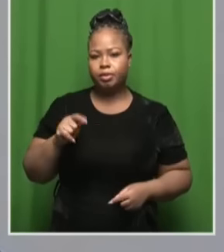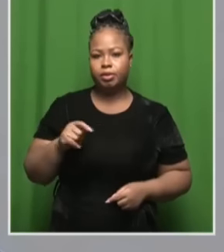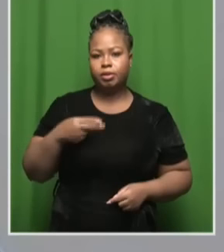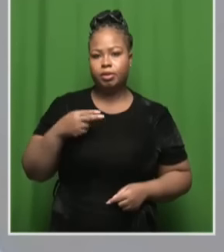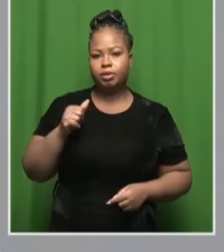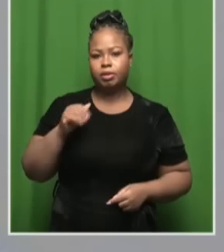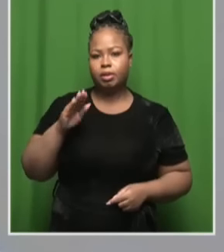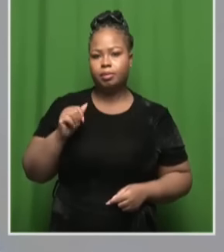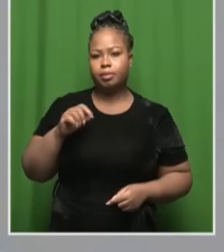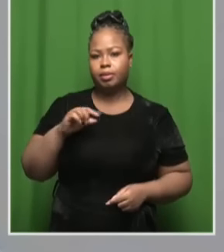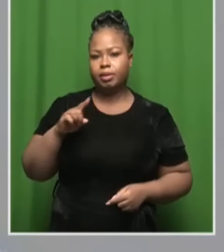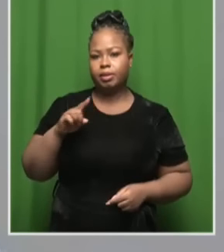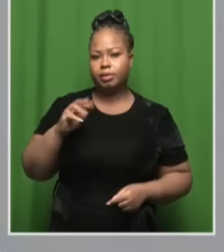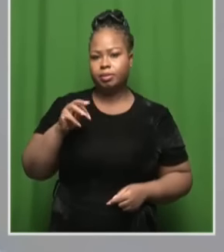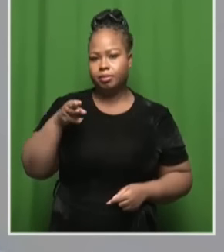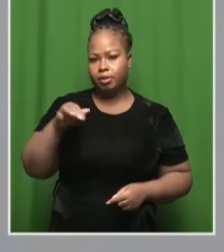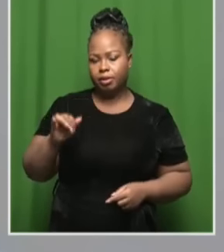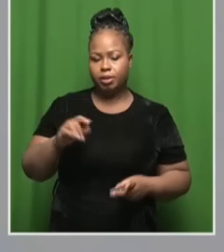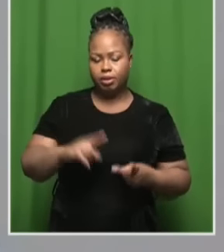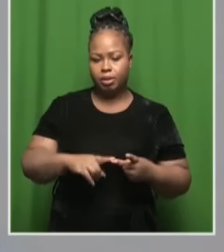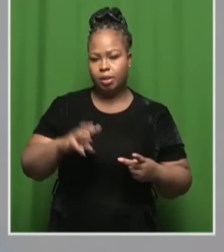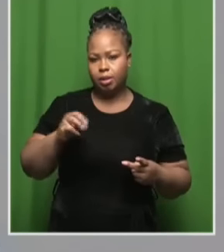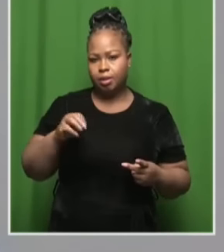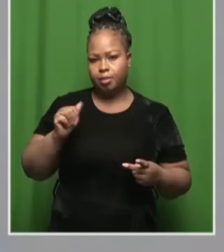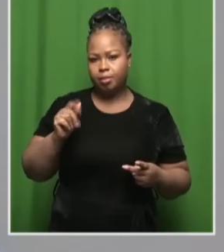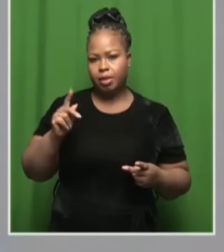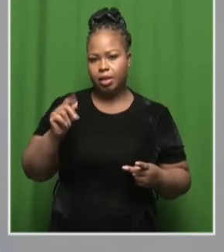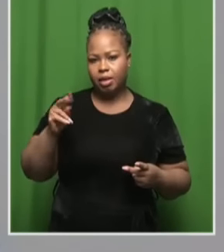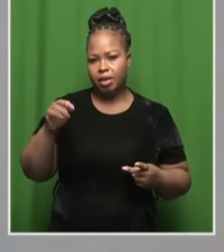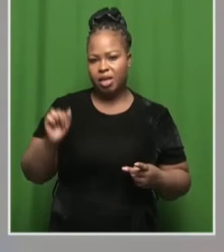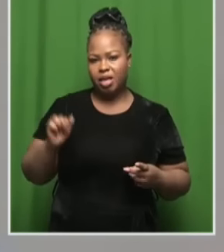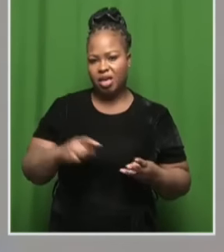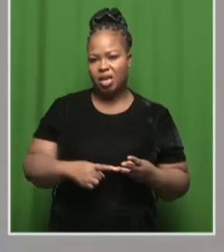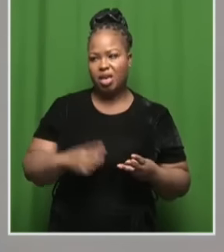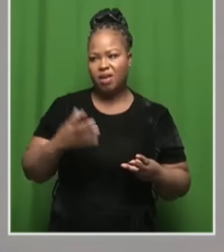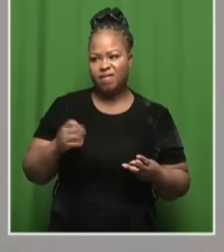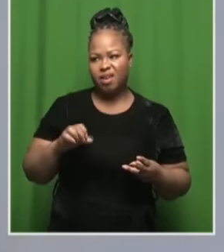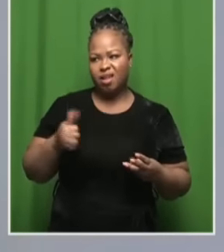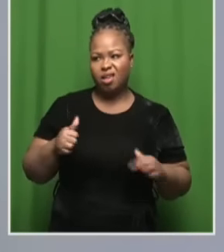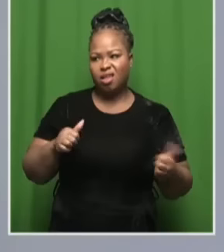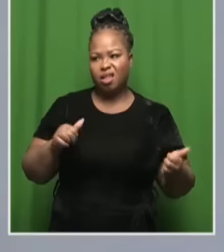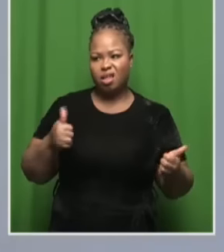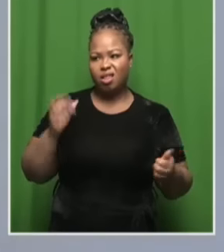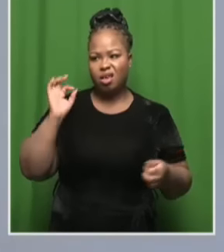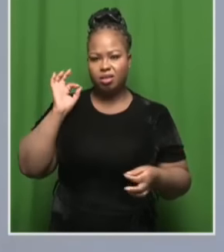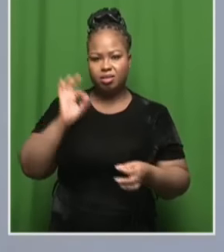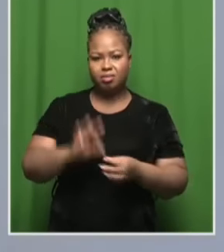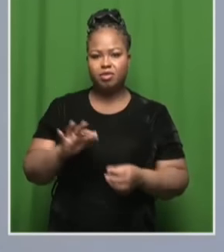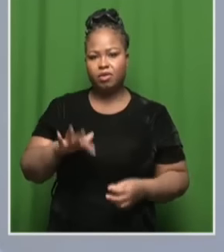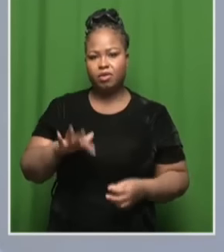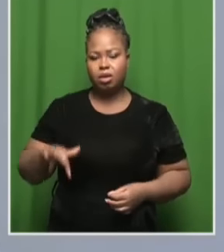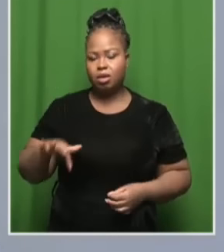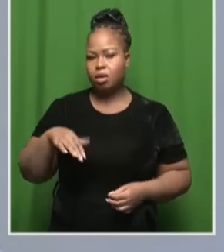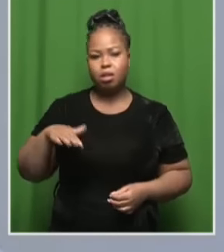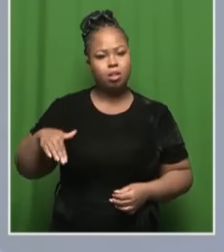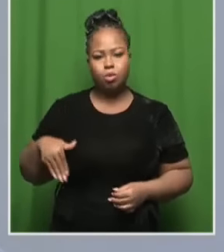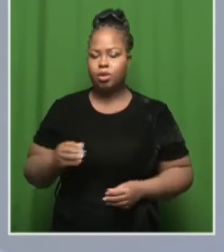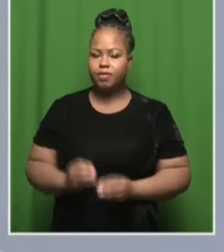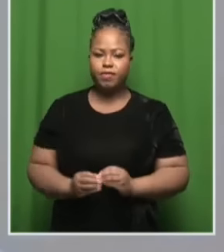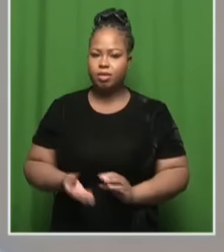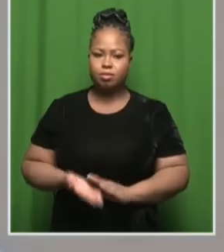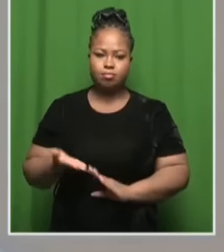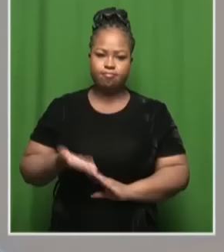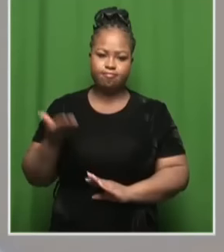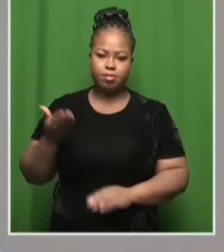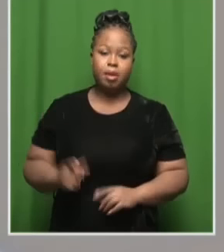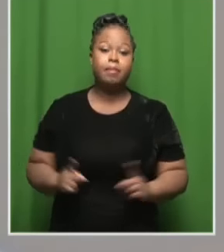for example, the likes of Makana, and a few more that in that particular number. Nevertheless, we